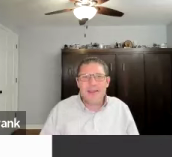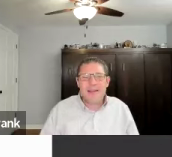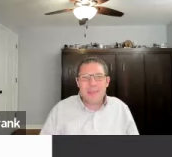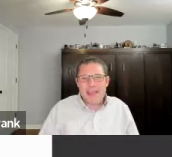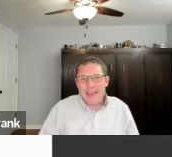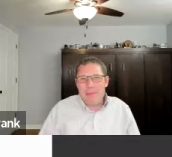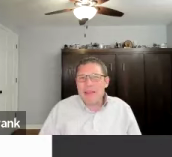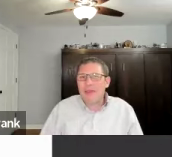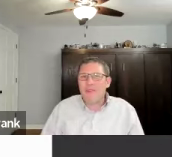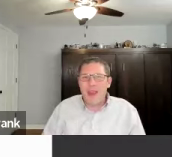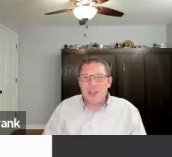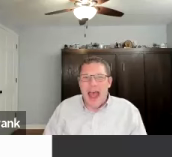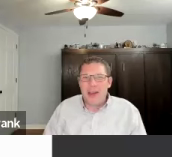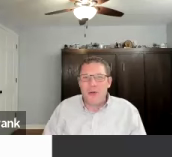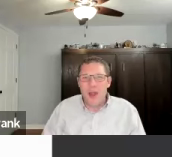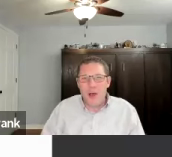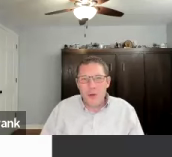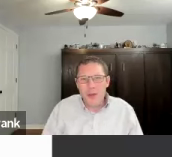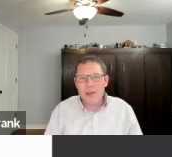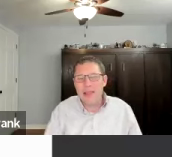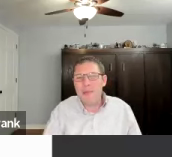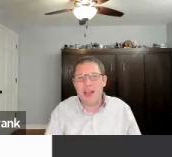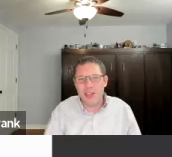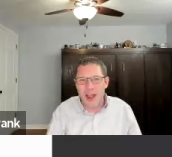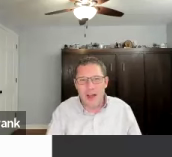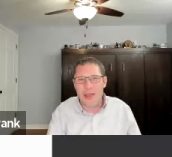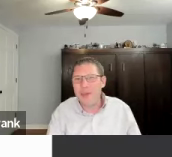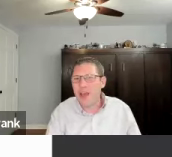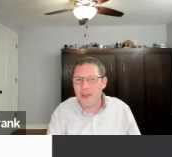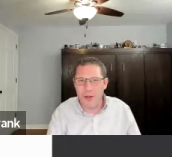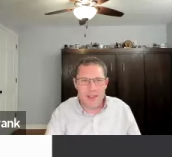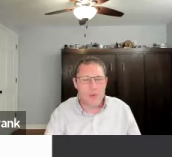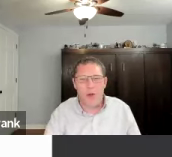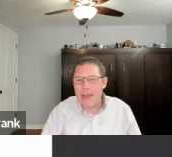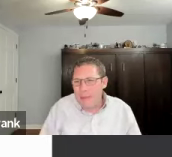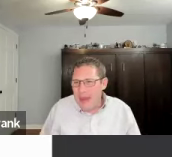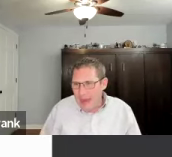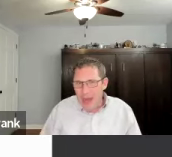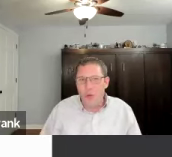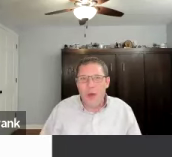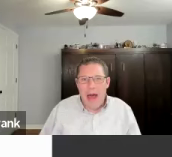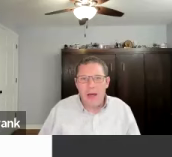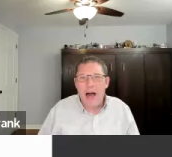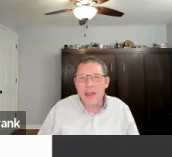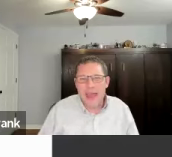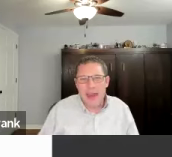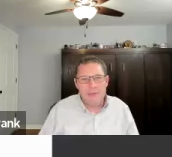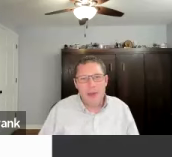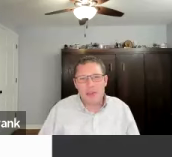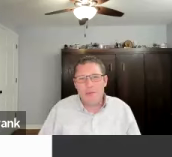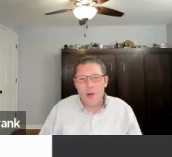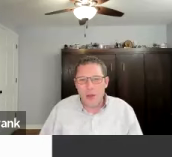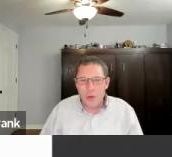know what? That's a key piece of information I don't know. Let me talk to Garth, let me talk to Chris, or let me, I'll get